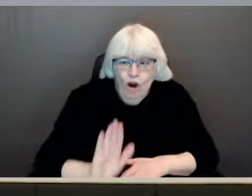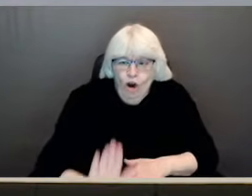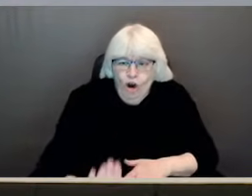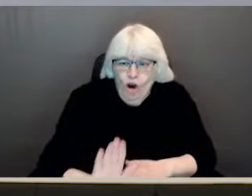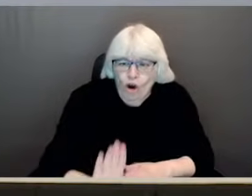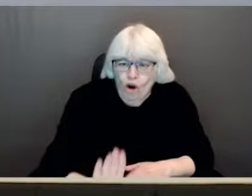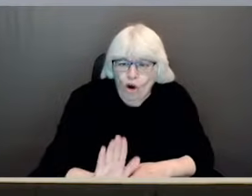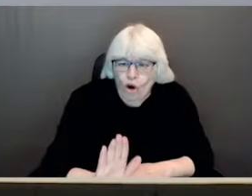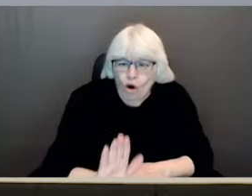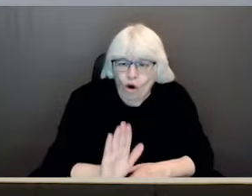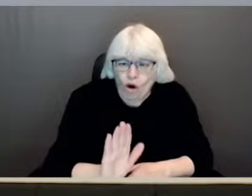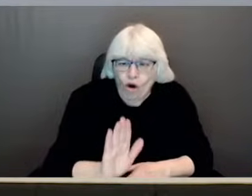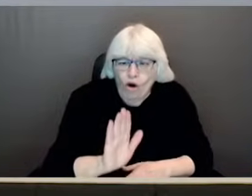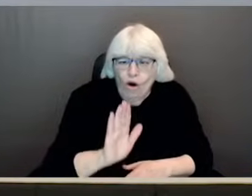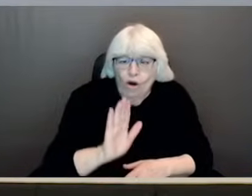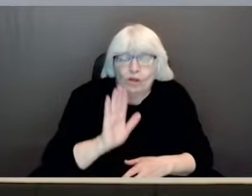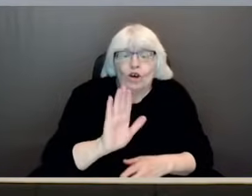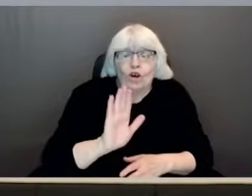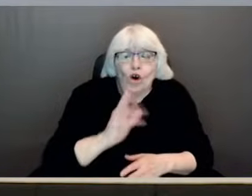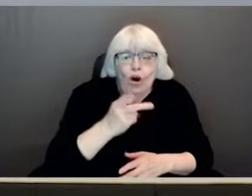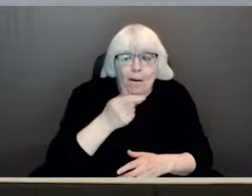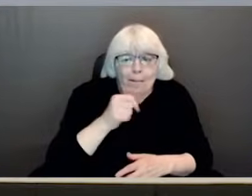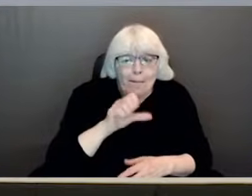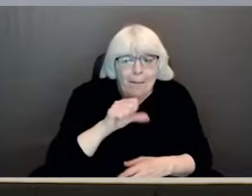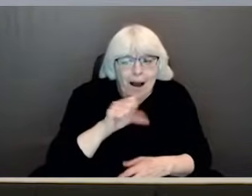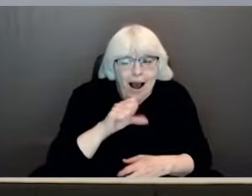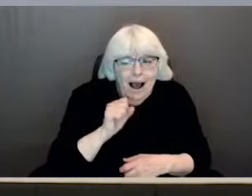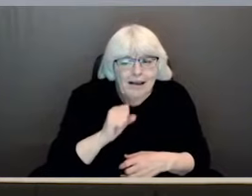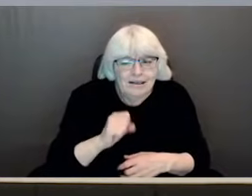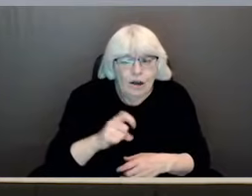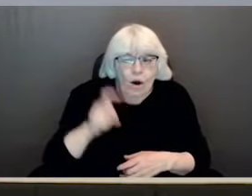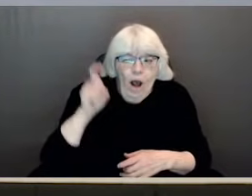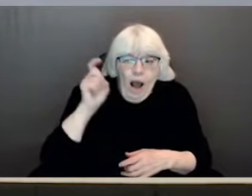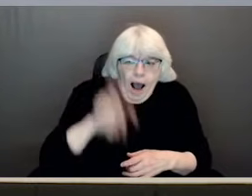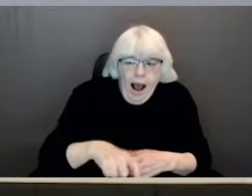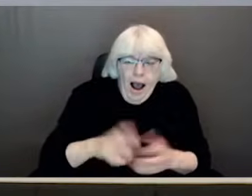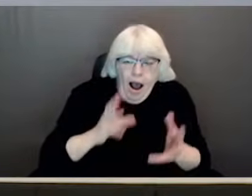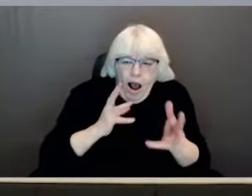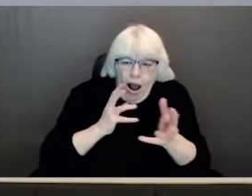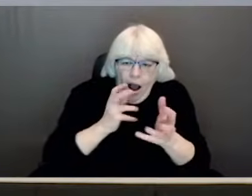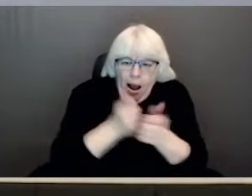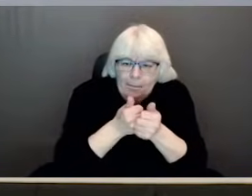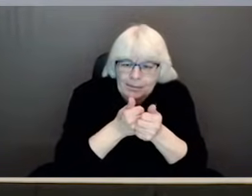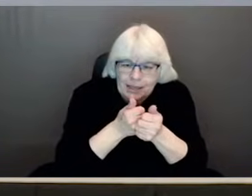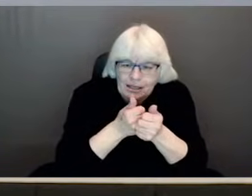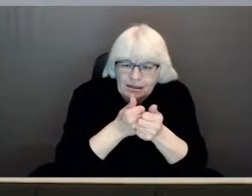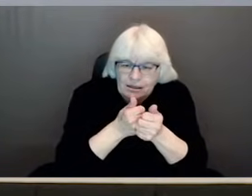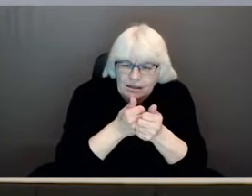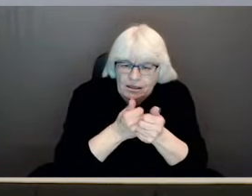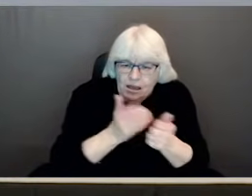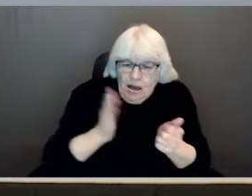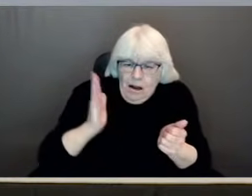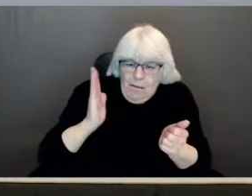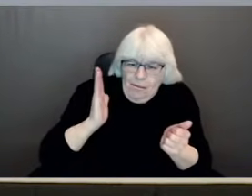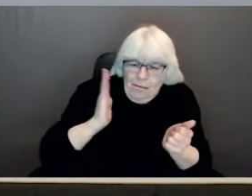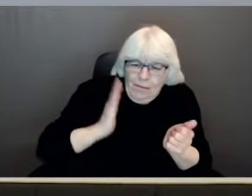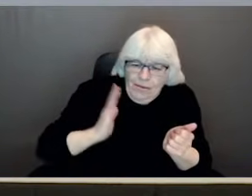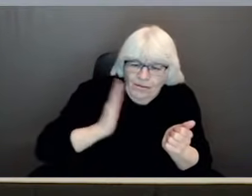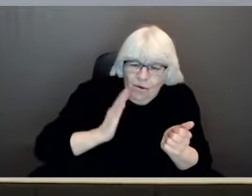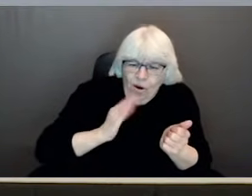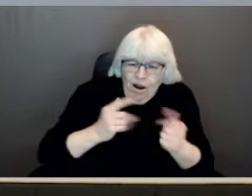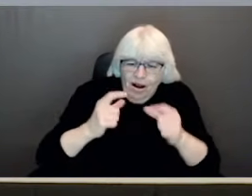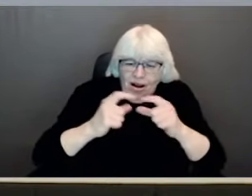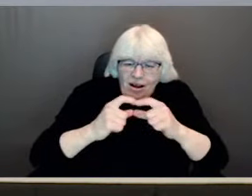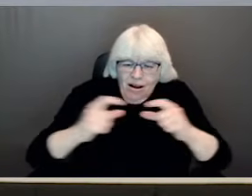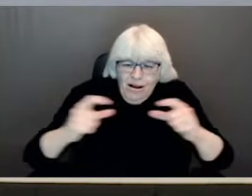to be updating those things, or? Well, I think really what now there's going to be different options, and that's really what we talked about.